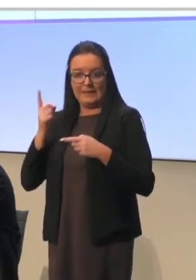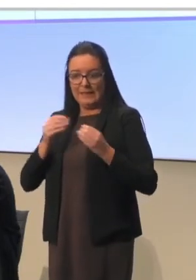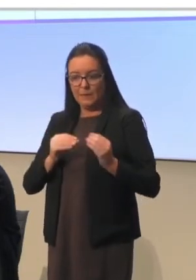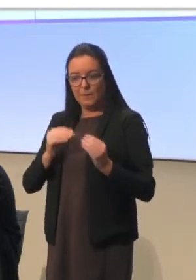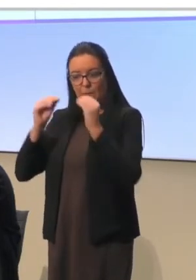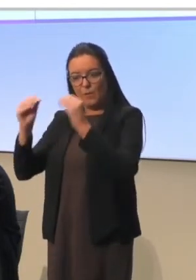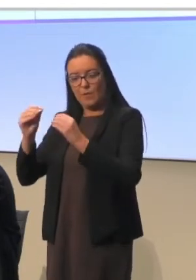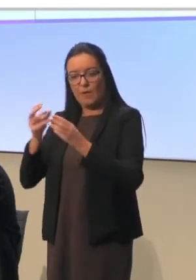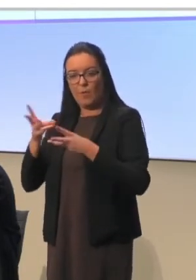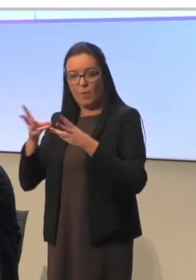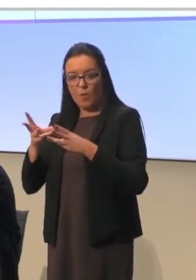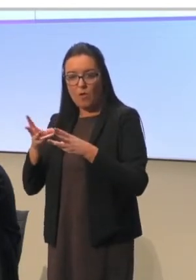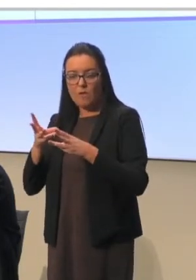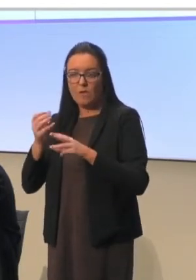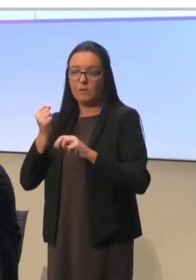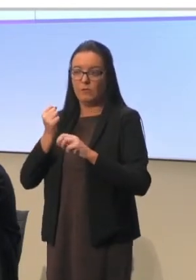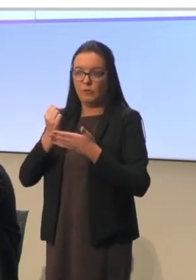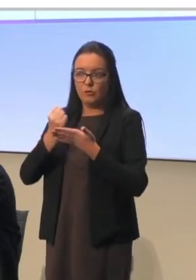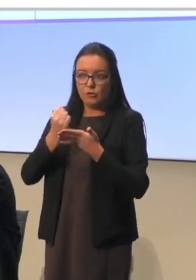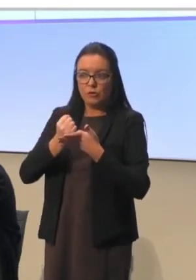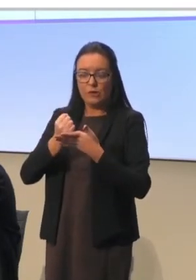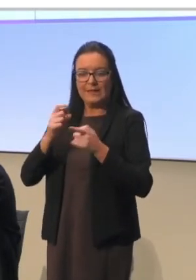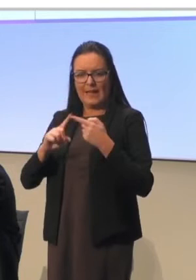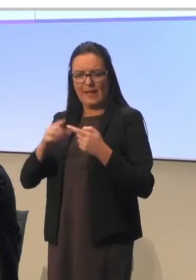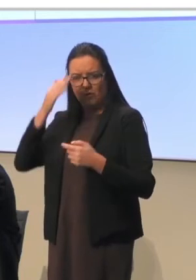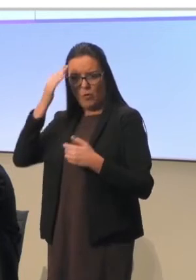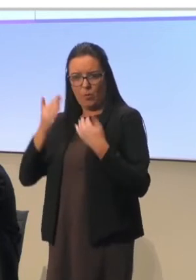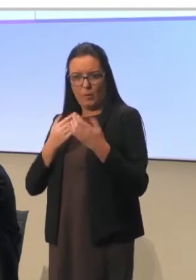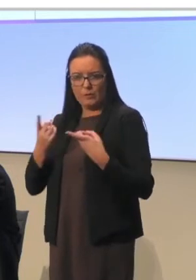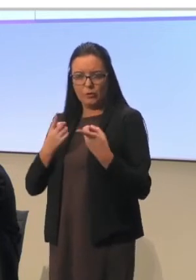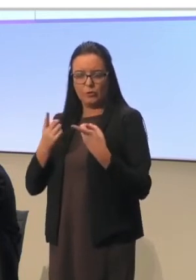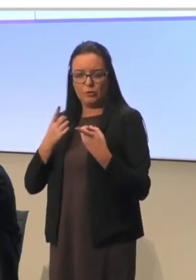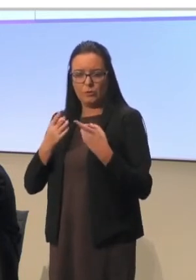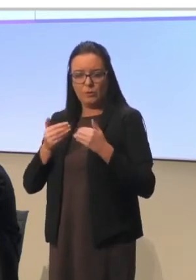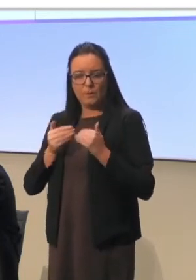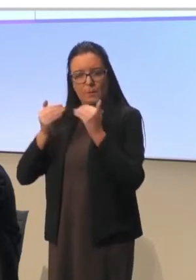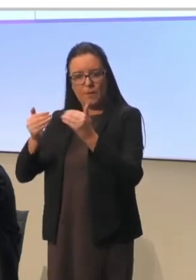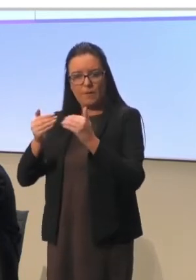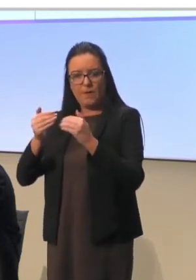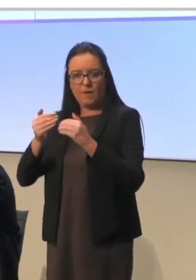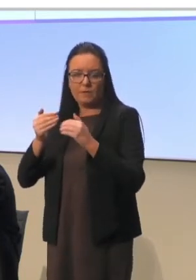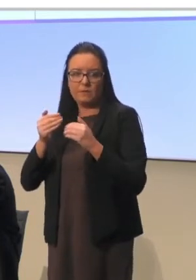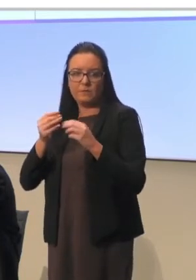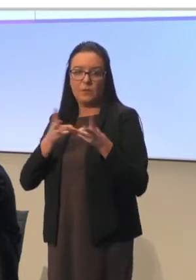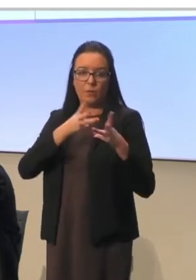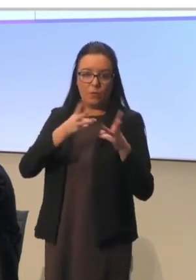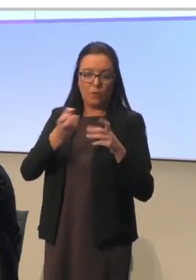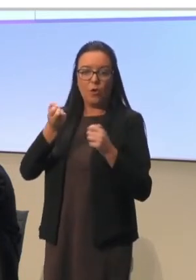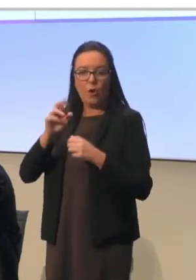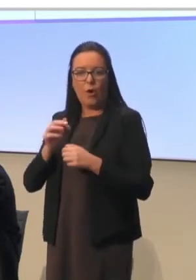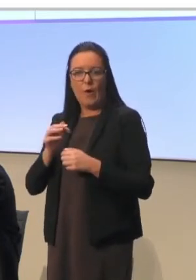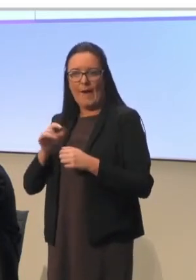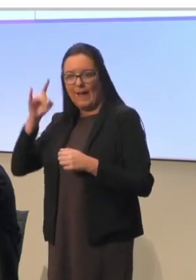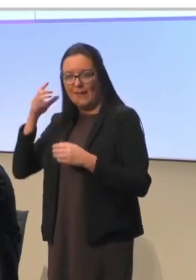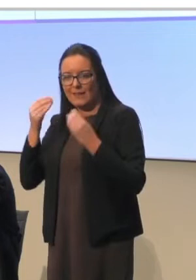world of work. Those in further education felt they knew what they had to do to progress into the world of work or continue into higher education. And those